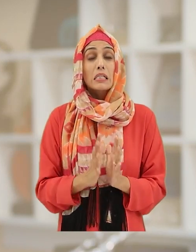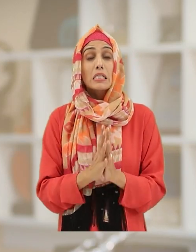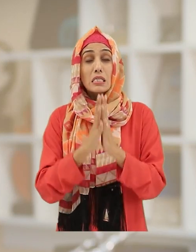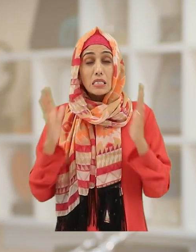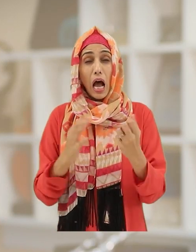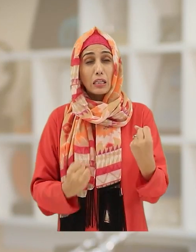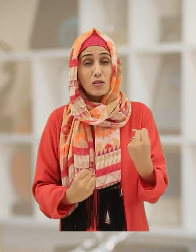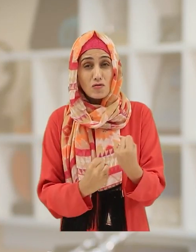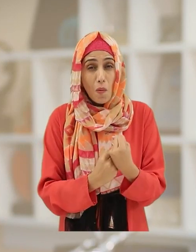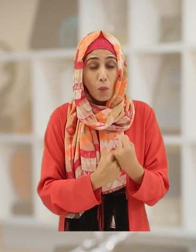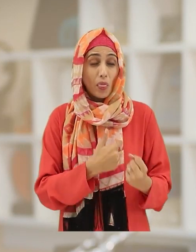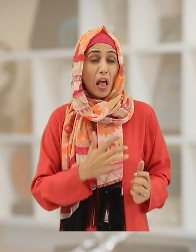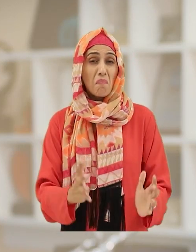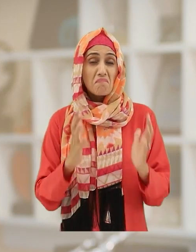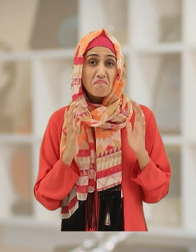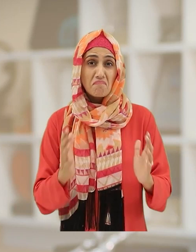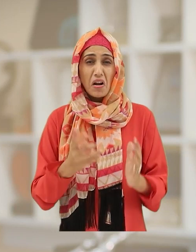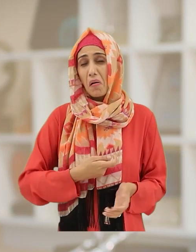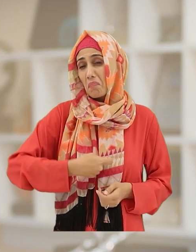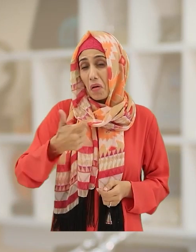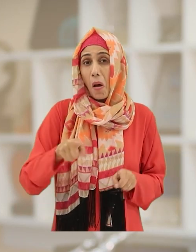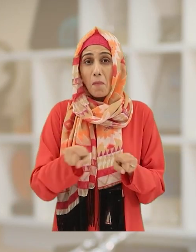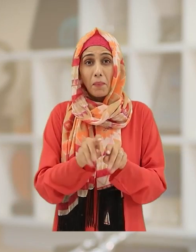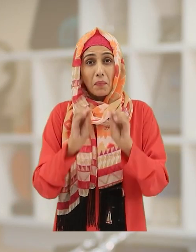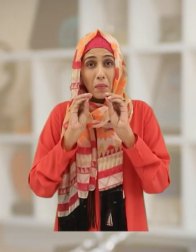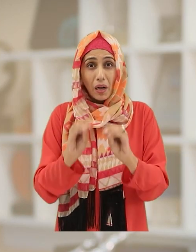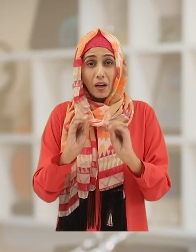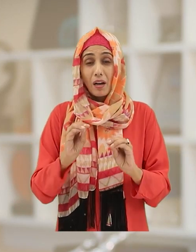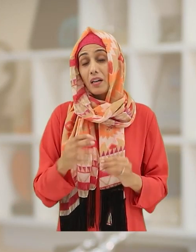most supportive, the most generous, the most hospitable of